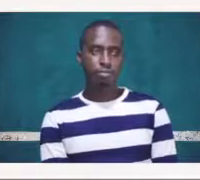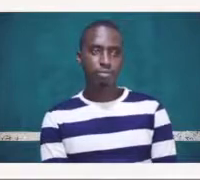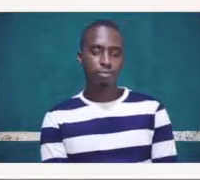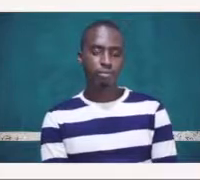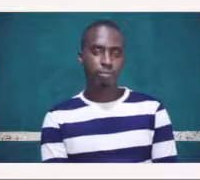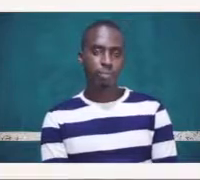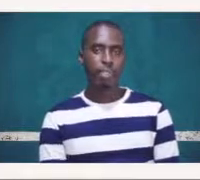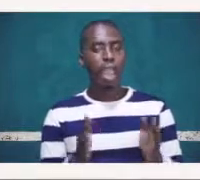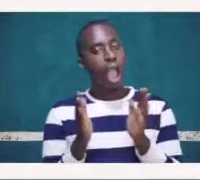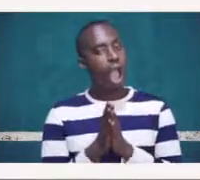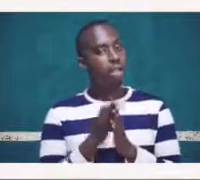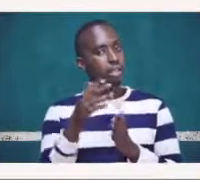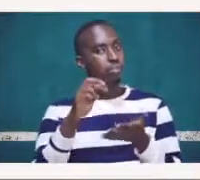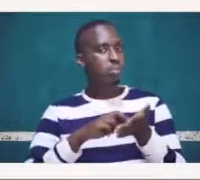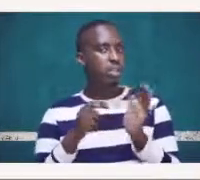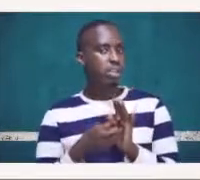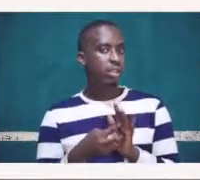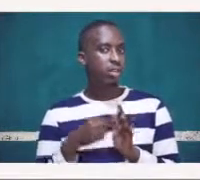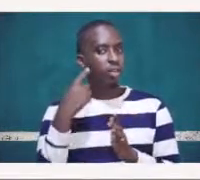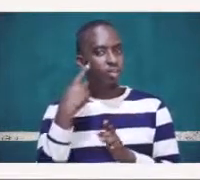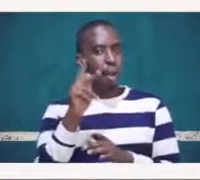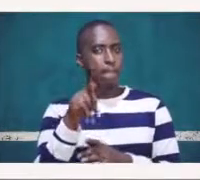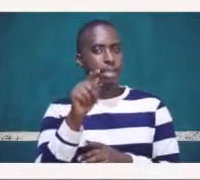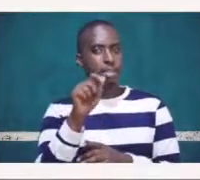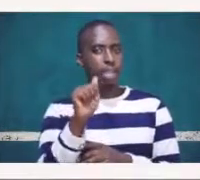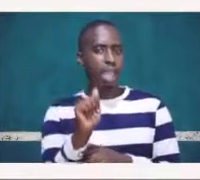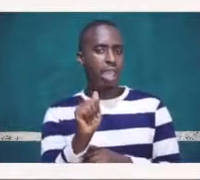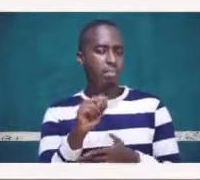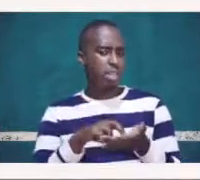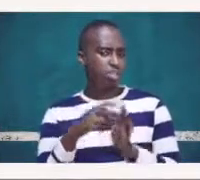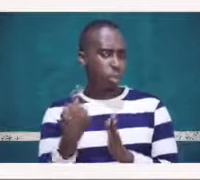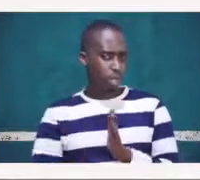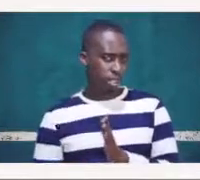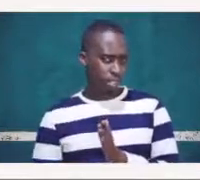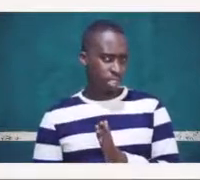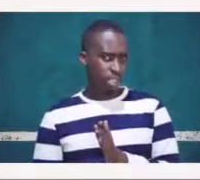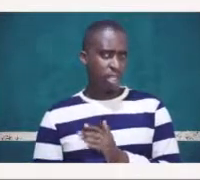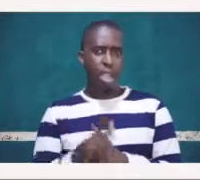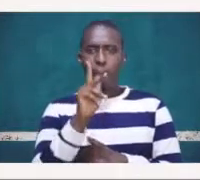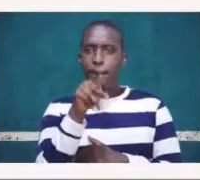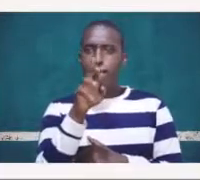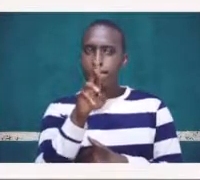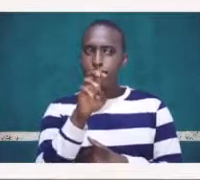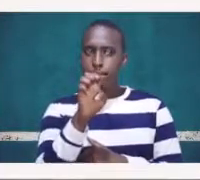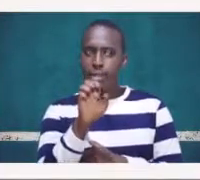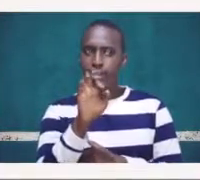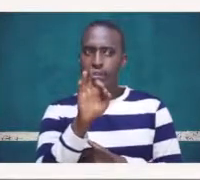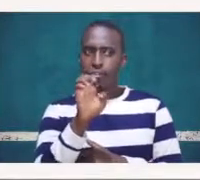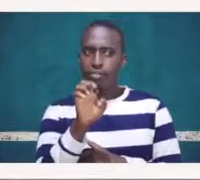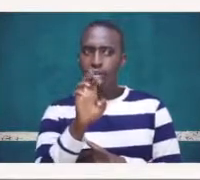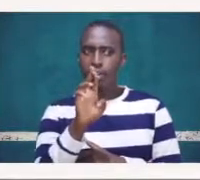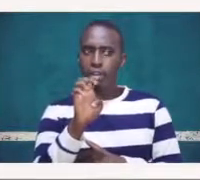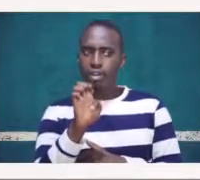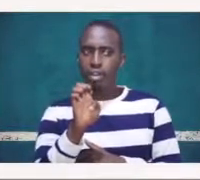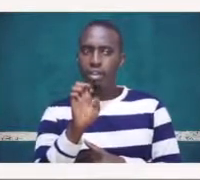And what is the meaning of the word preferential? Preferential, that is a favor, an advantage,